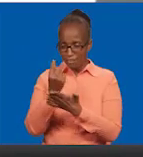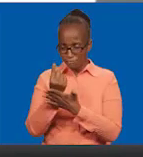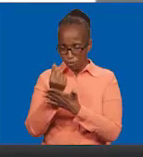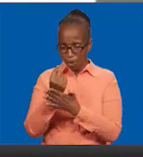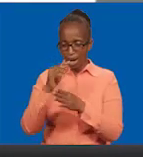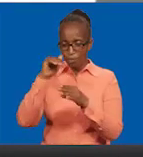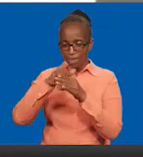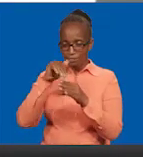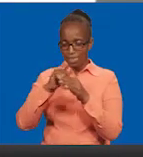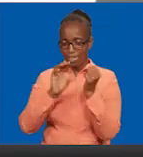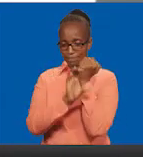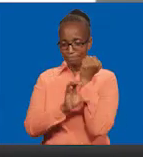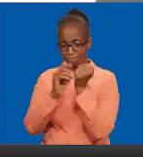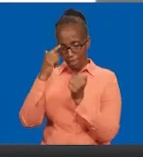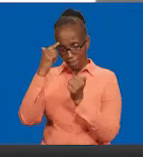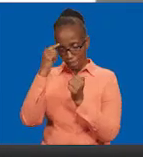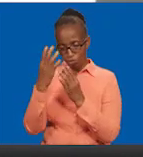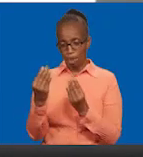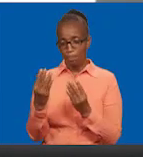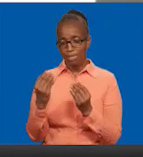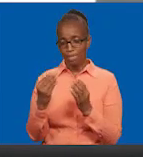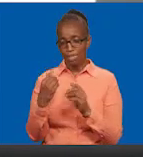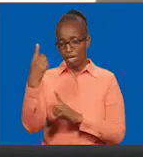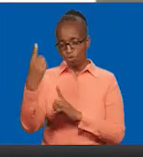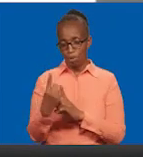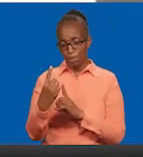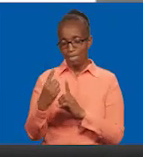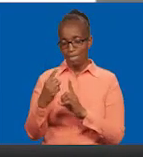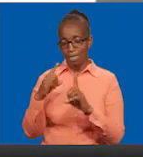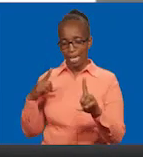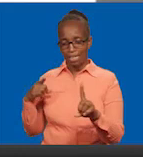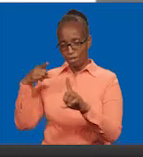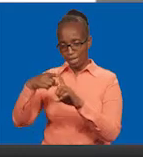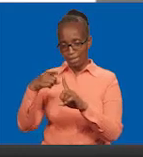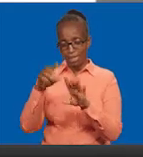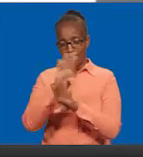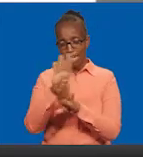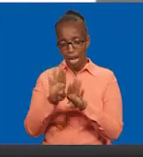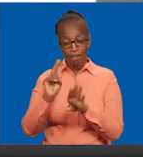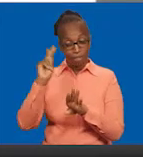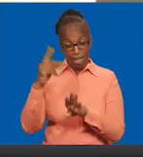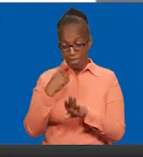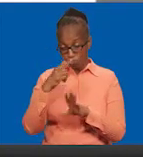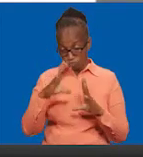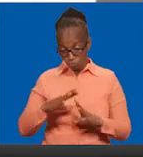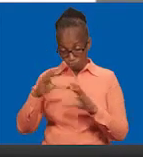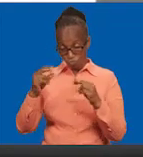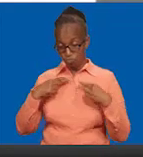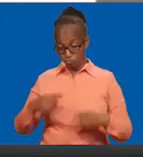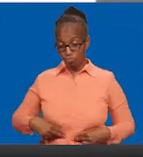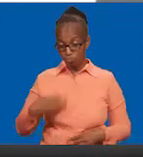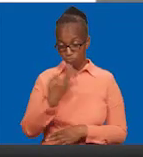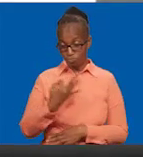more to invest in this country, I think we are going to be able to meet our targets in terms of ensuring that every Kenyan who goes into